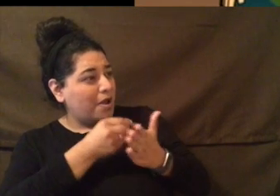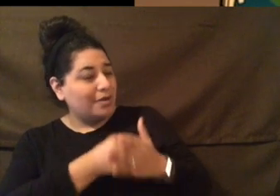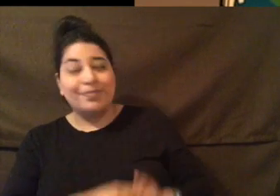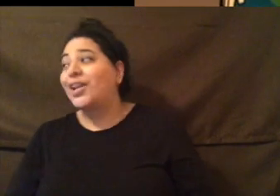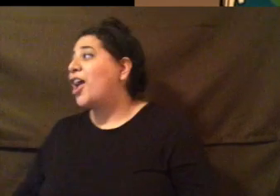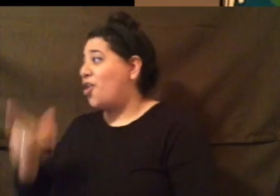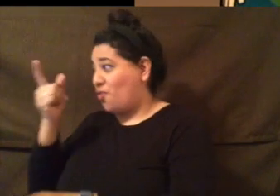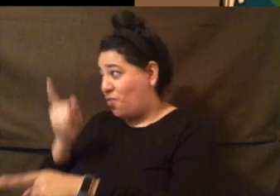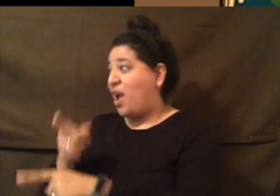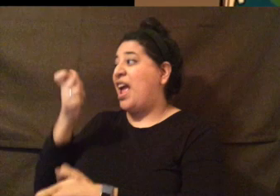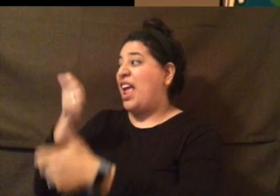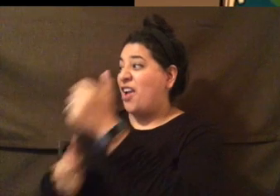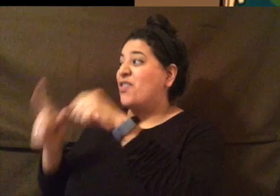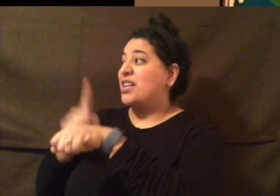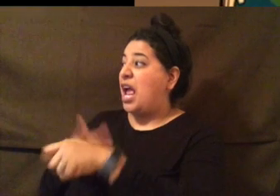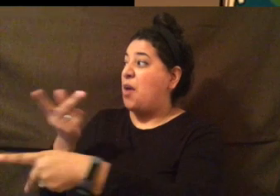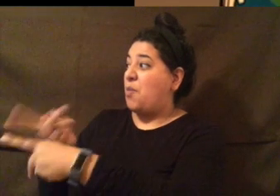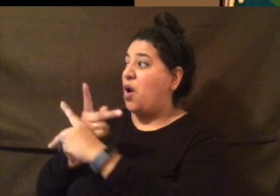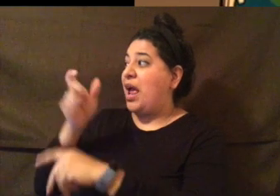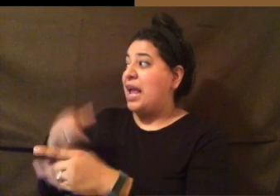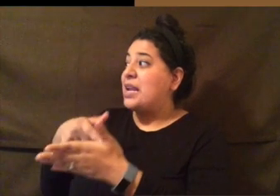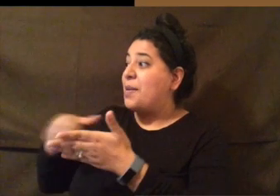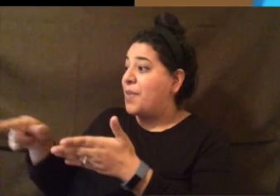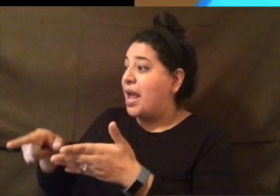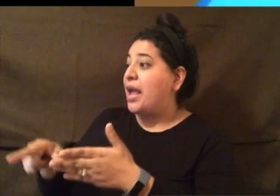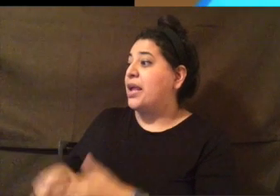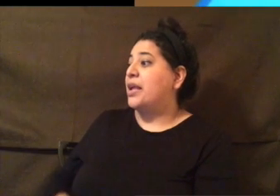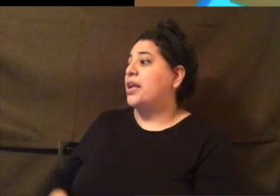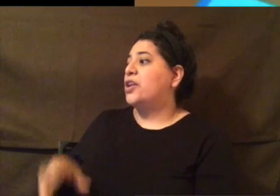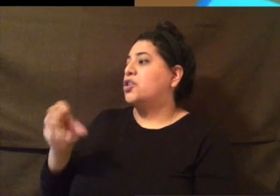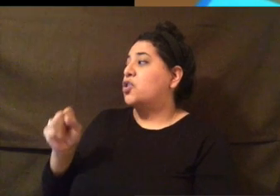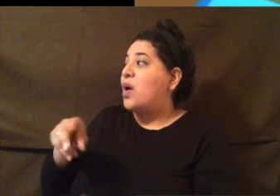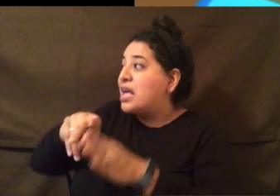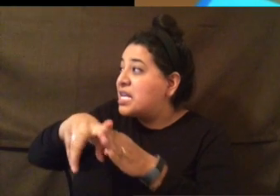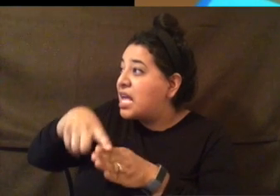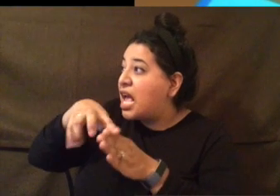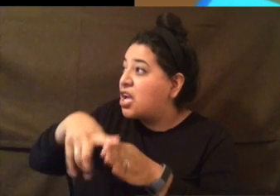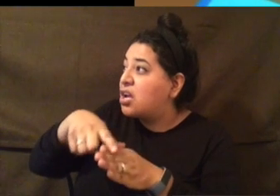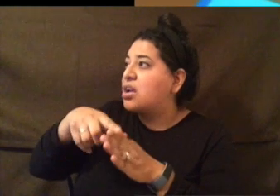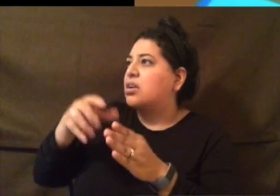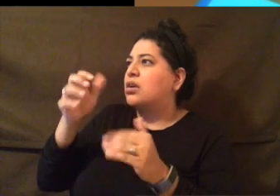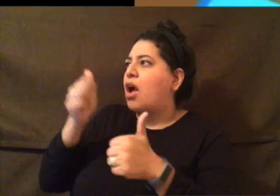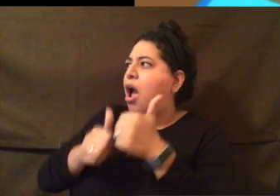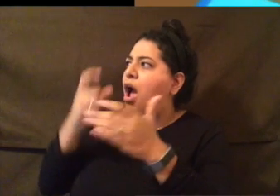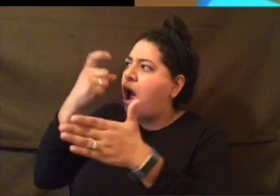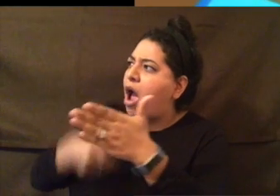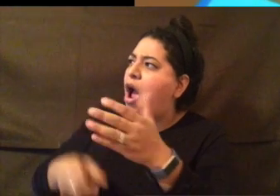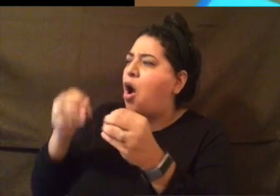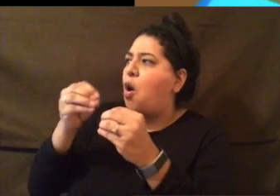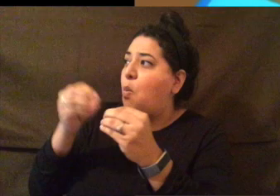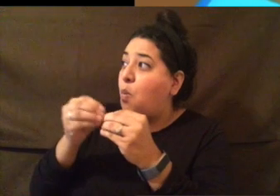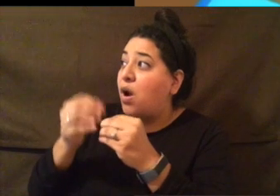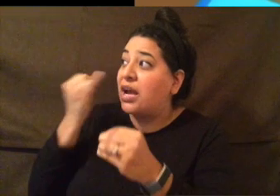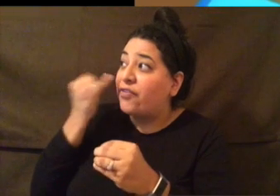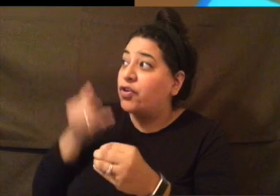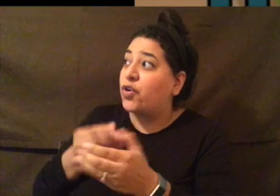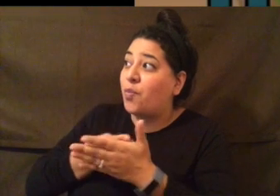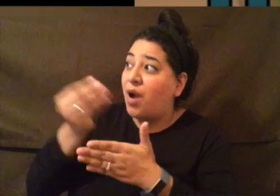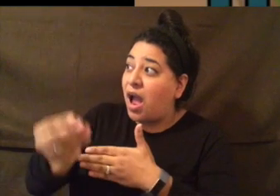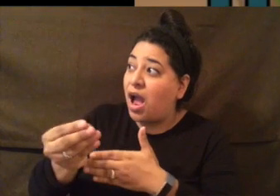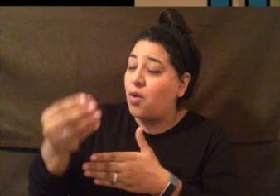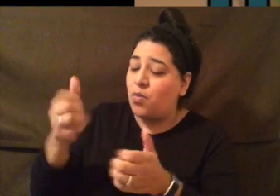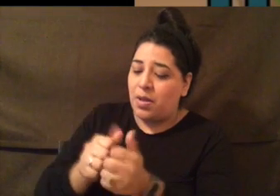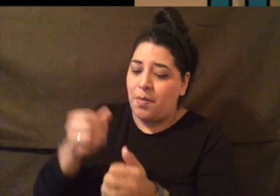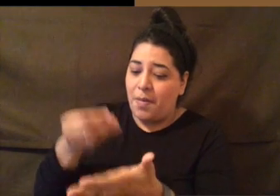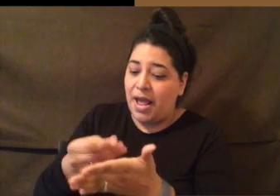bank money. So that skateboard that you wanted to buy now costs you more than it would have cost you if you paid cash.